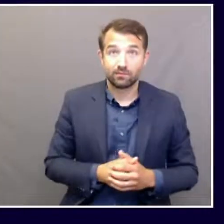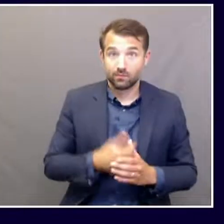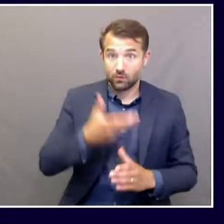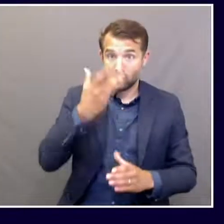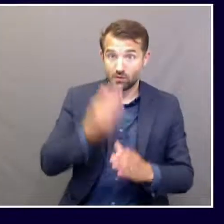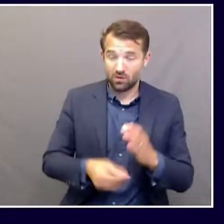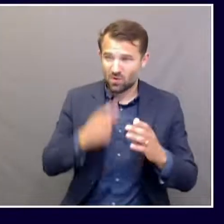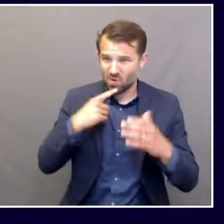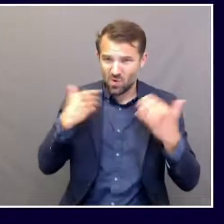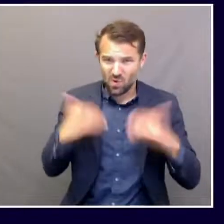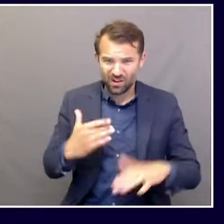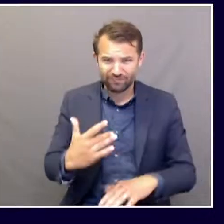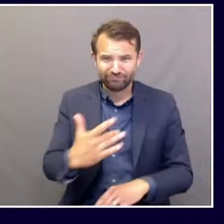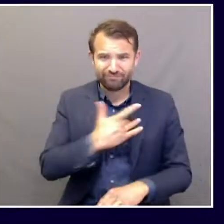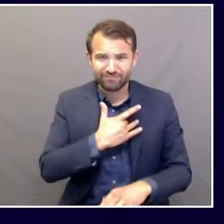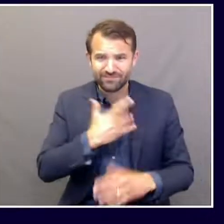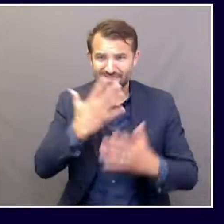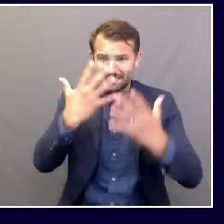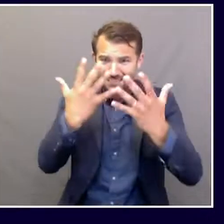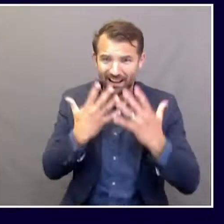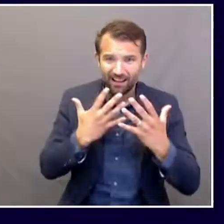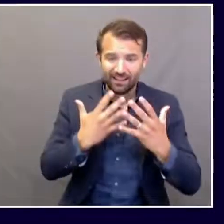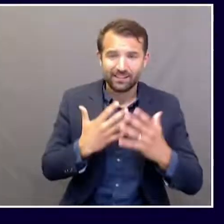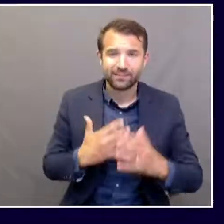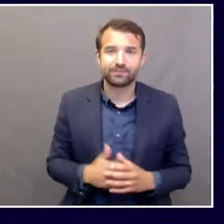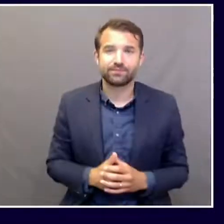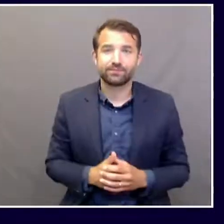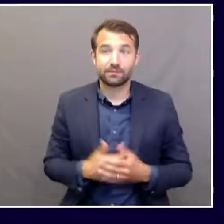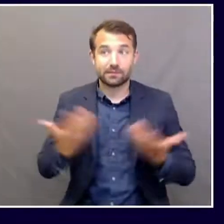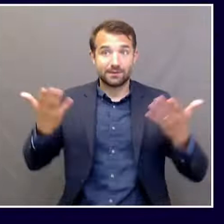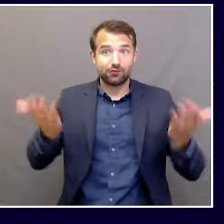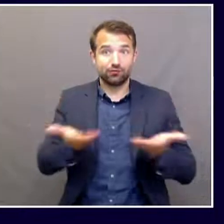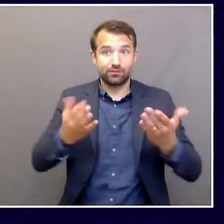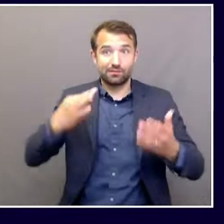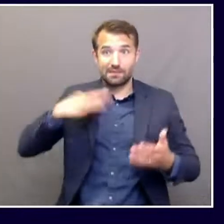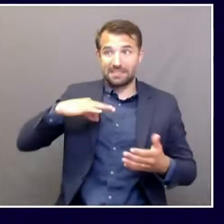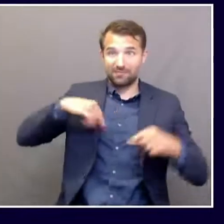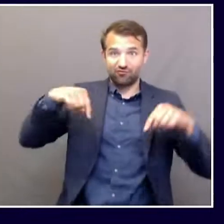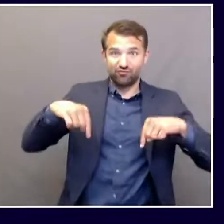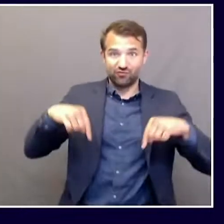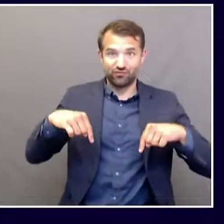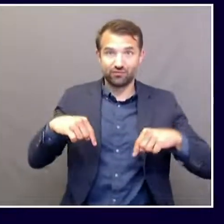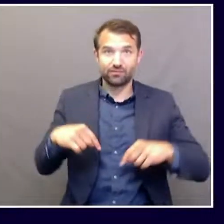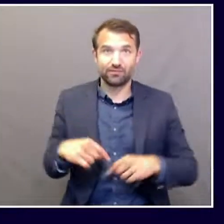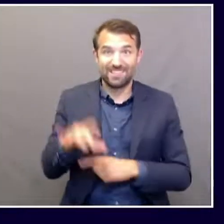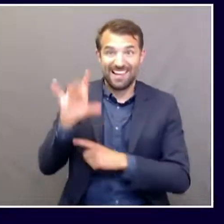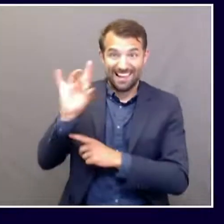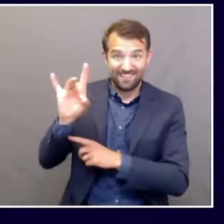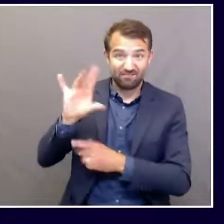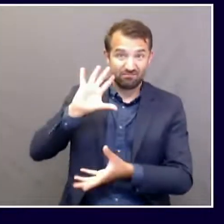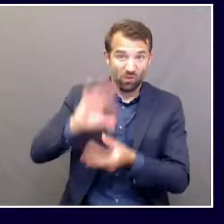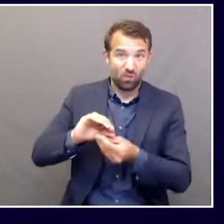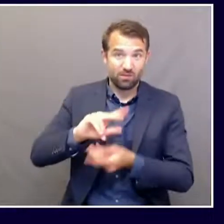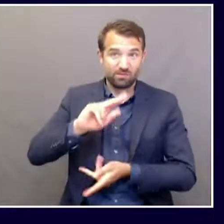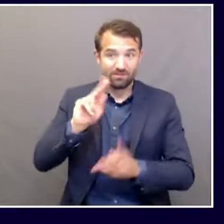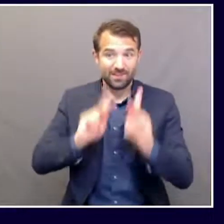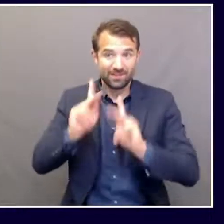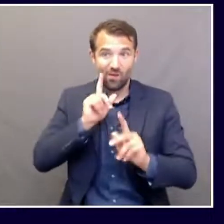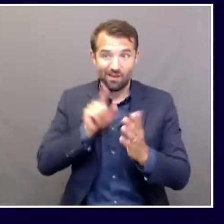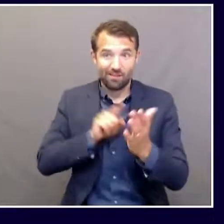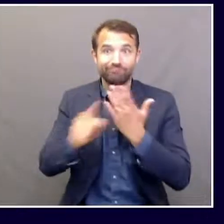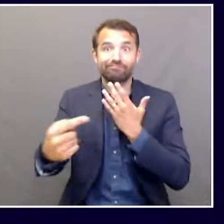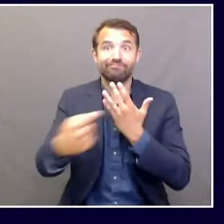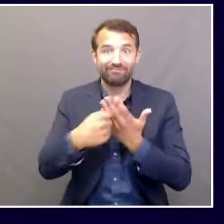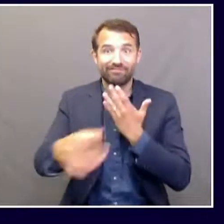vaccinated. Here in Maine, as you noted, we've had 8 such individuals. But were it not for the vaccines, as